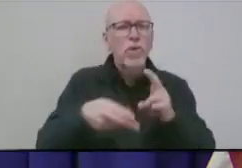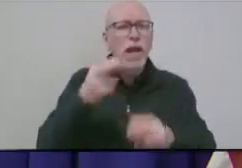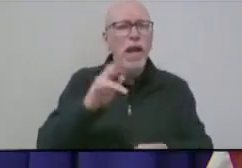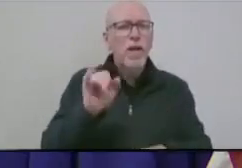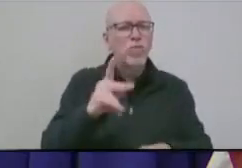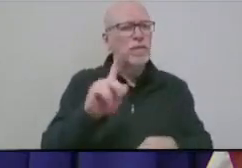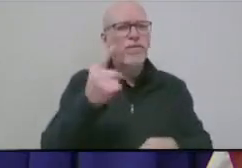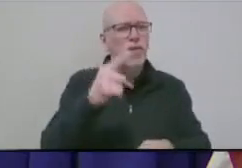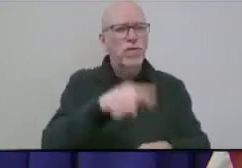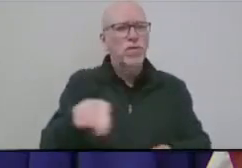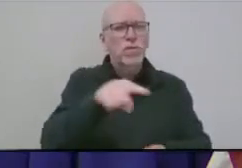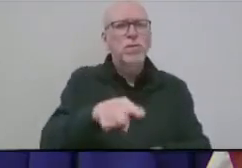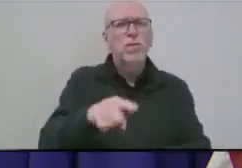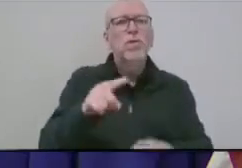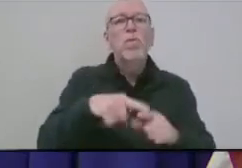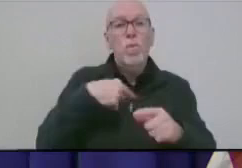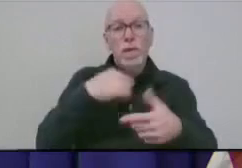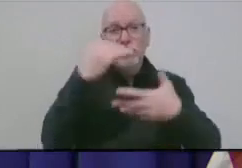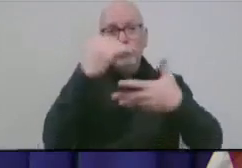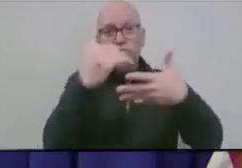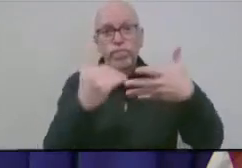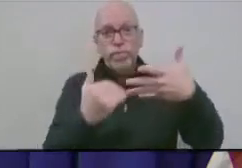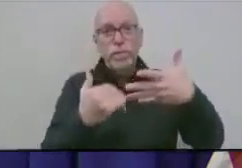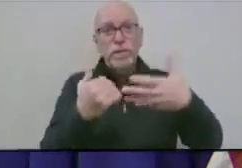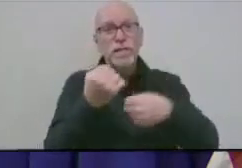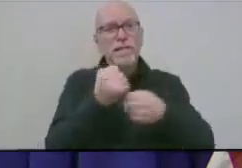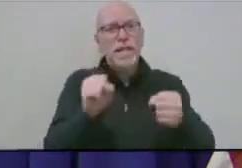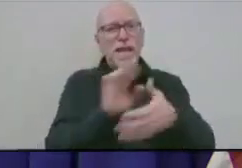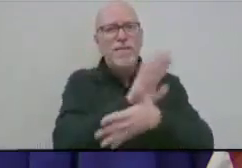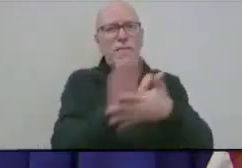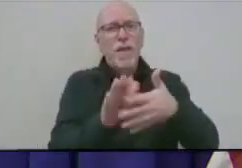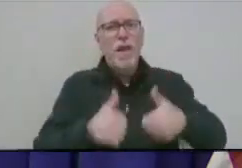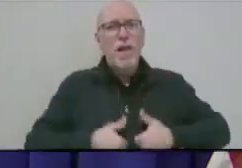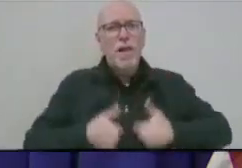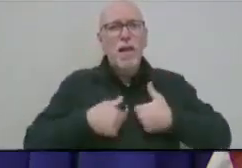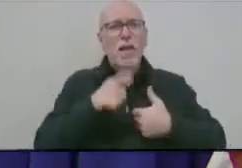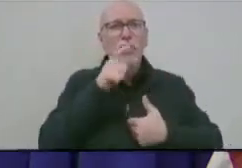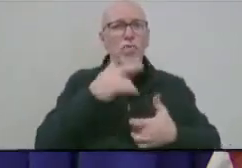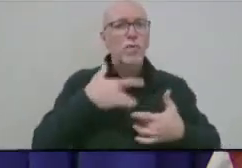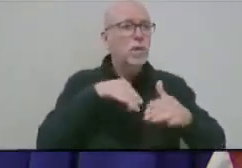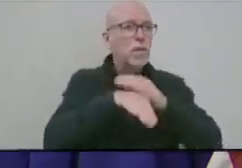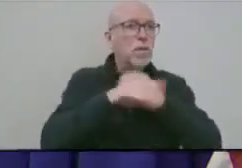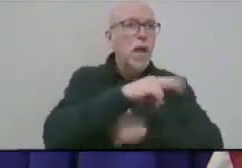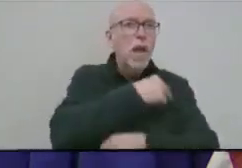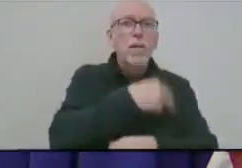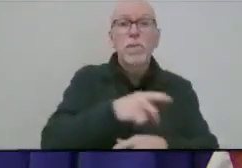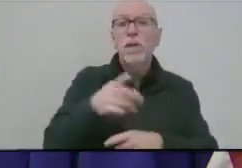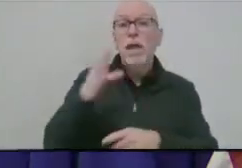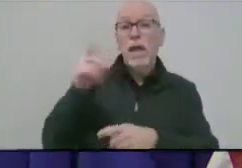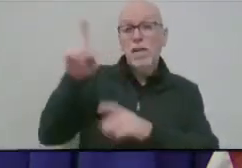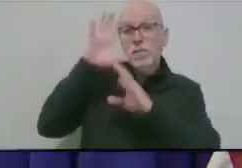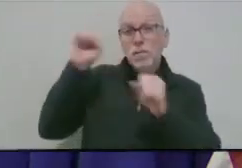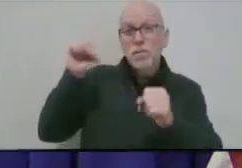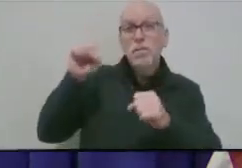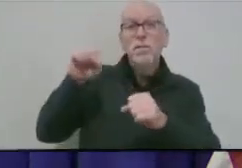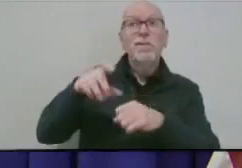know, the priority of saving lives and those people who are hospitalized. By the way, the administration has said the same